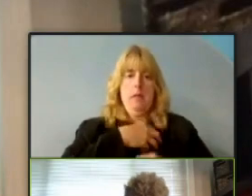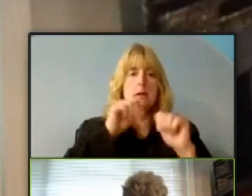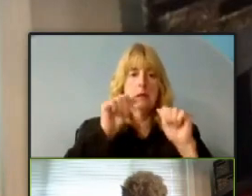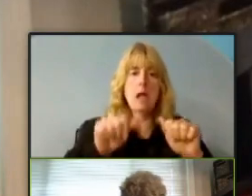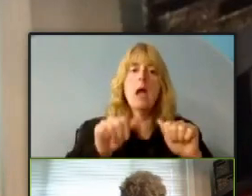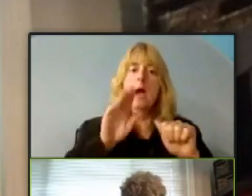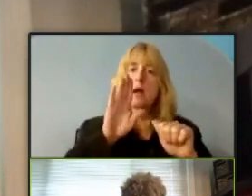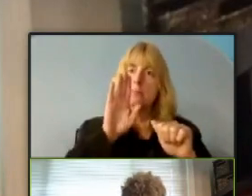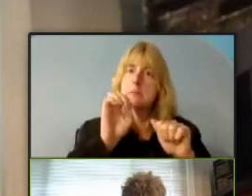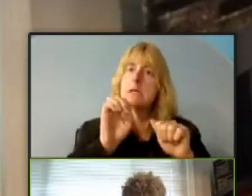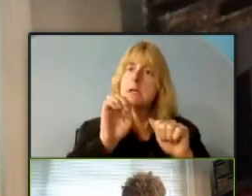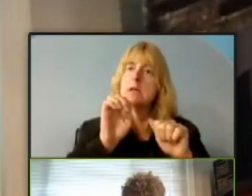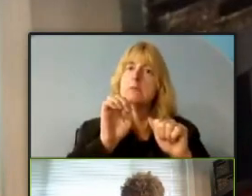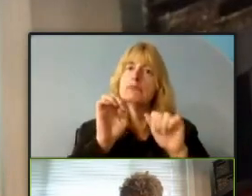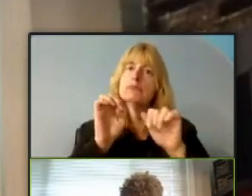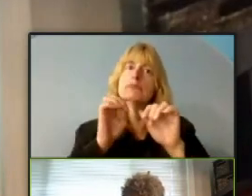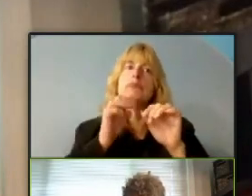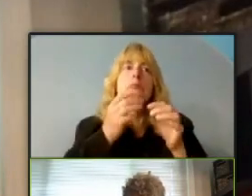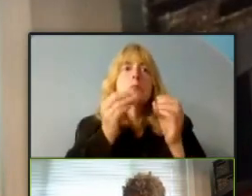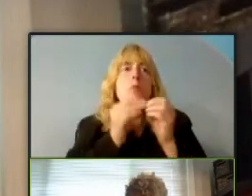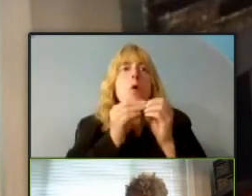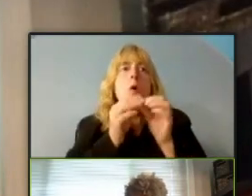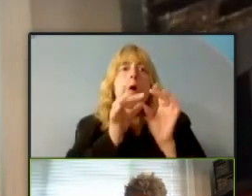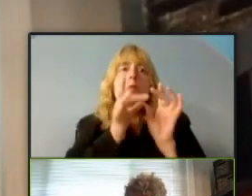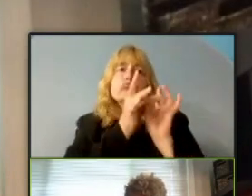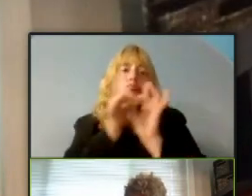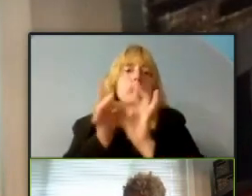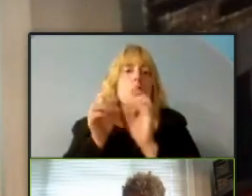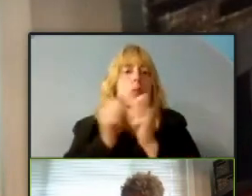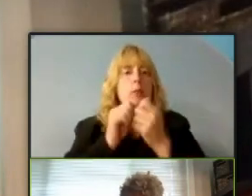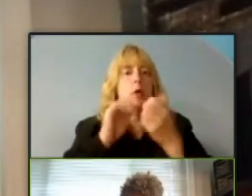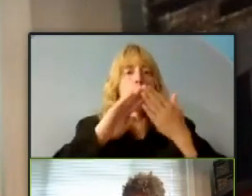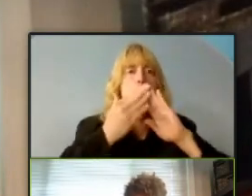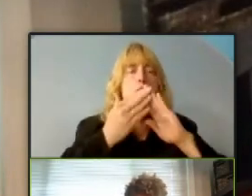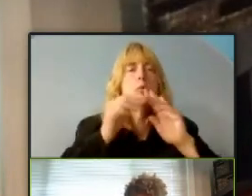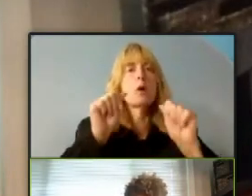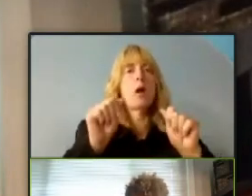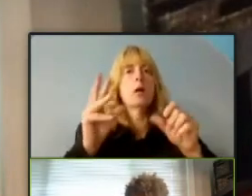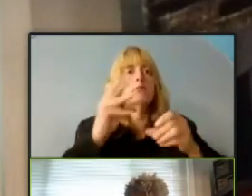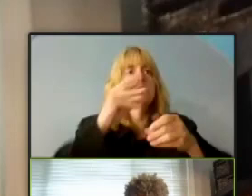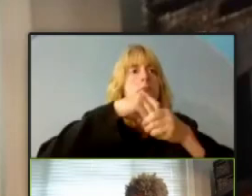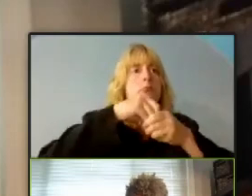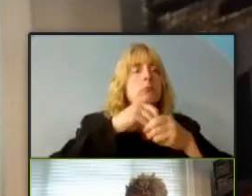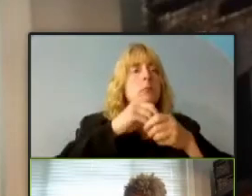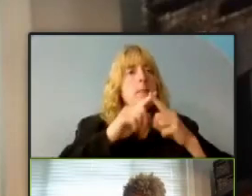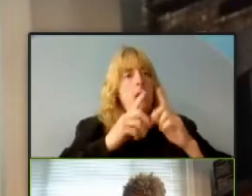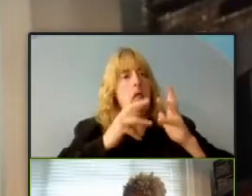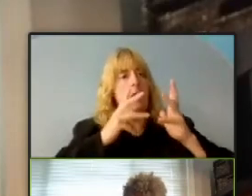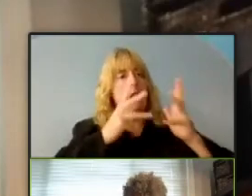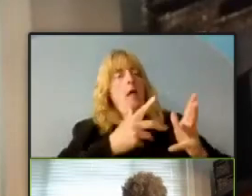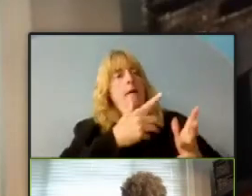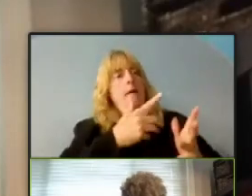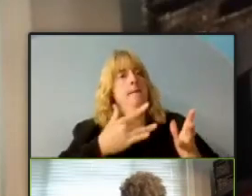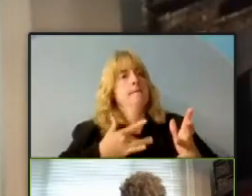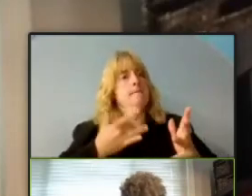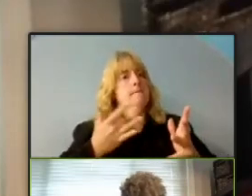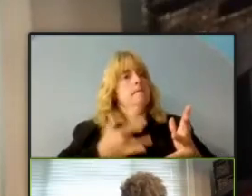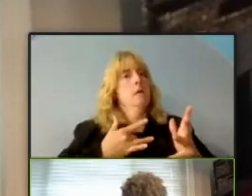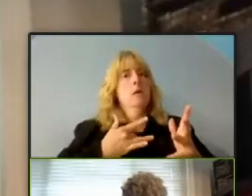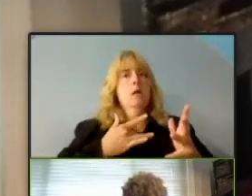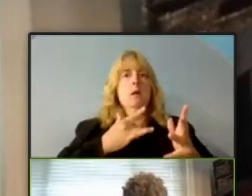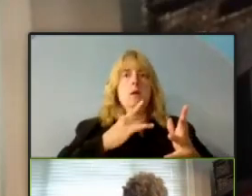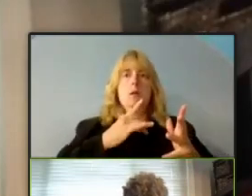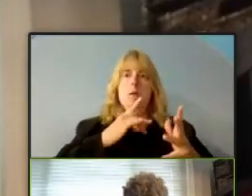the community, and that you can engage with the community, leave them whole and alive while doing the